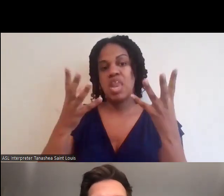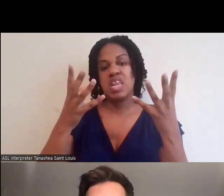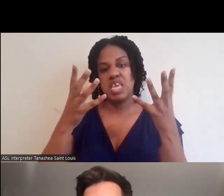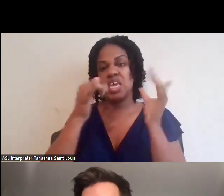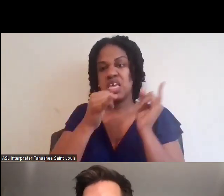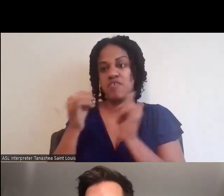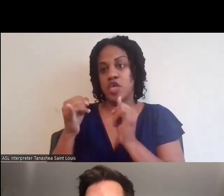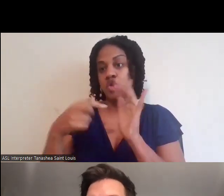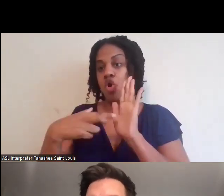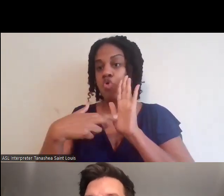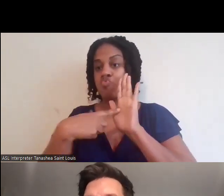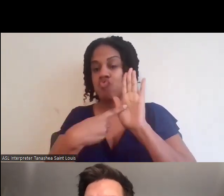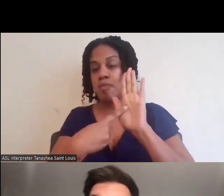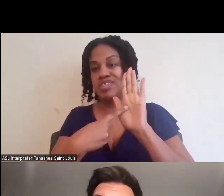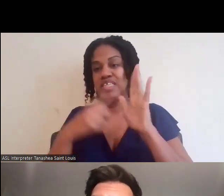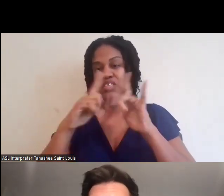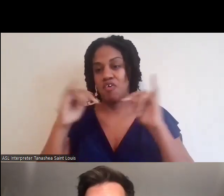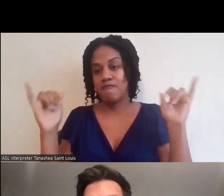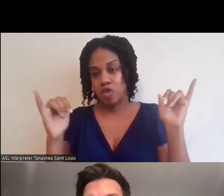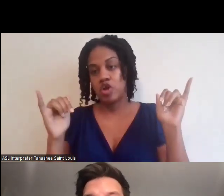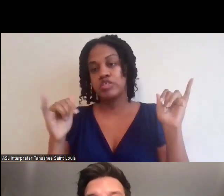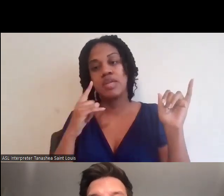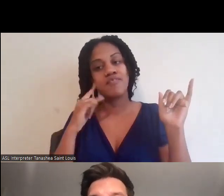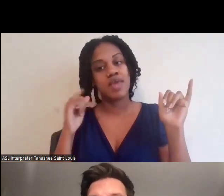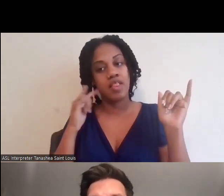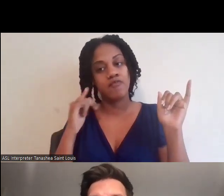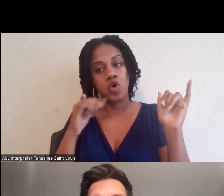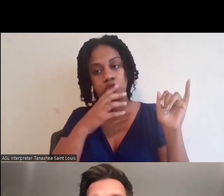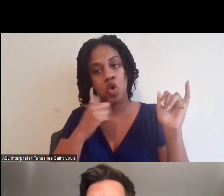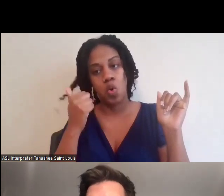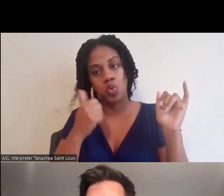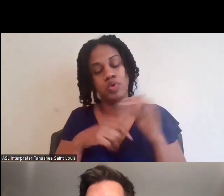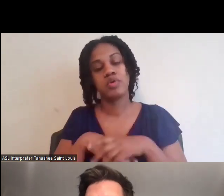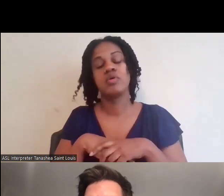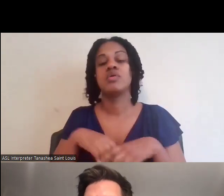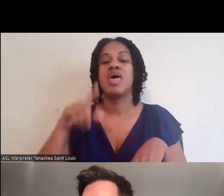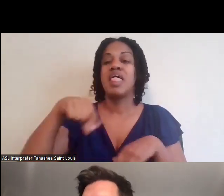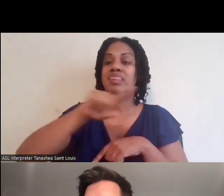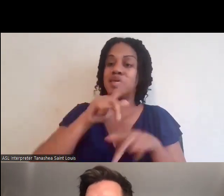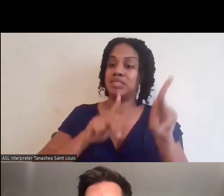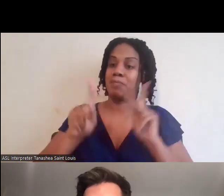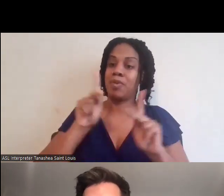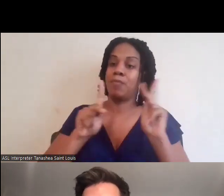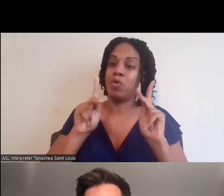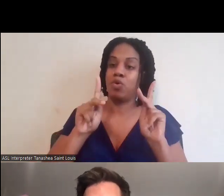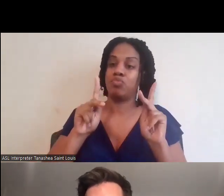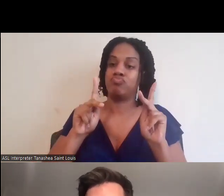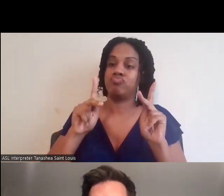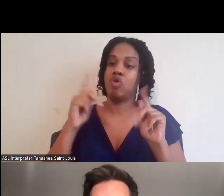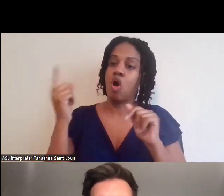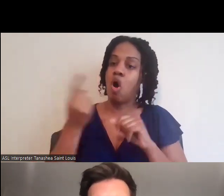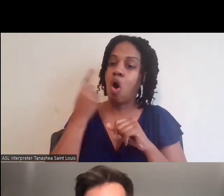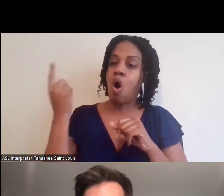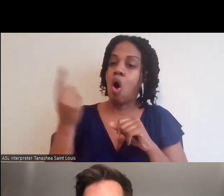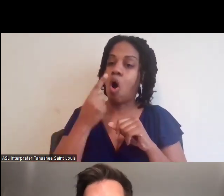that represented the diversity of older Californians. And these folks were sort of always in the wing